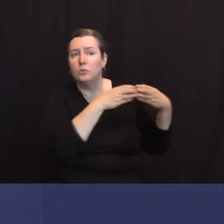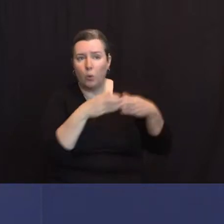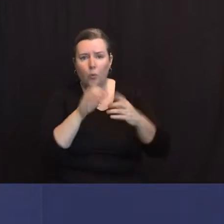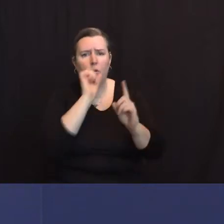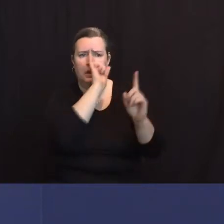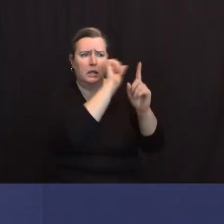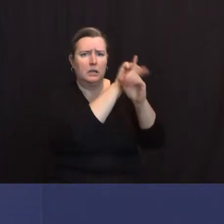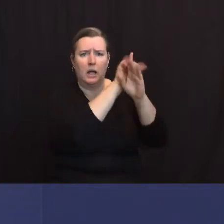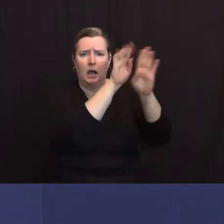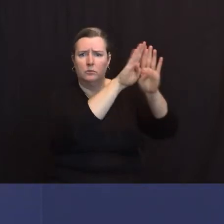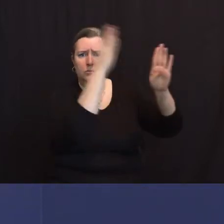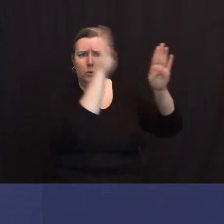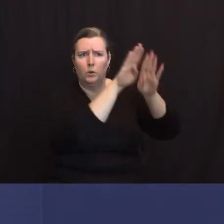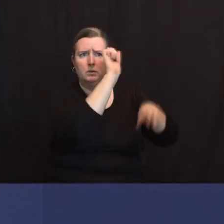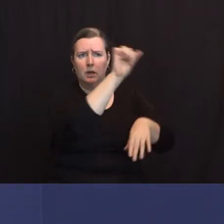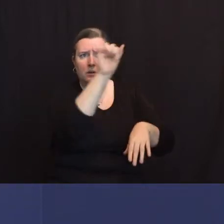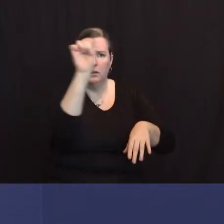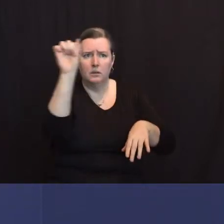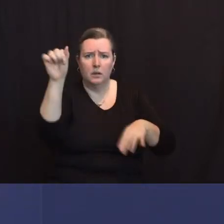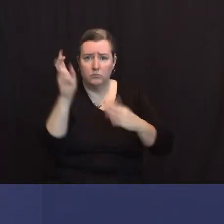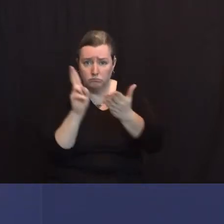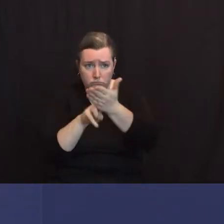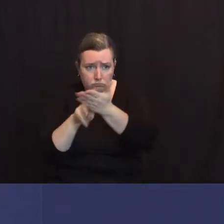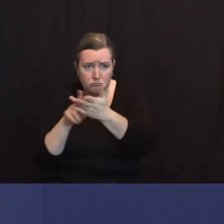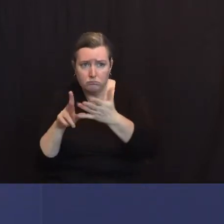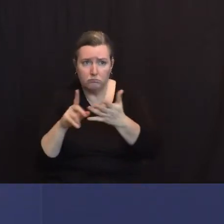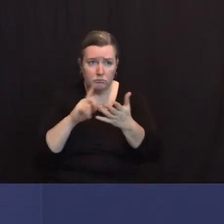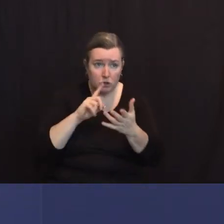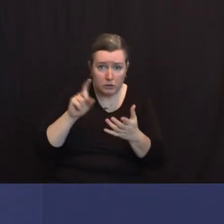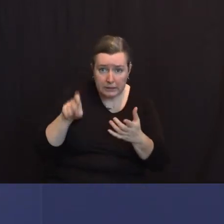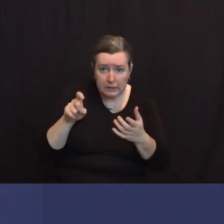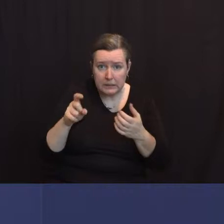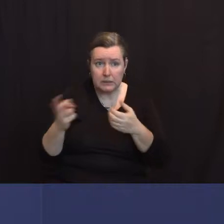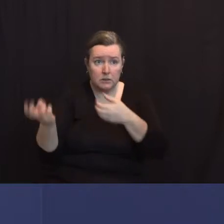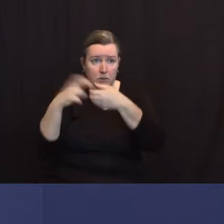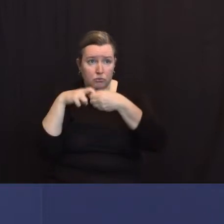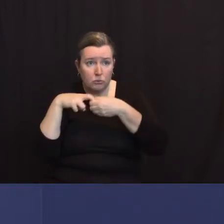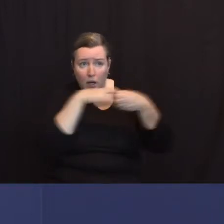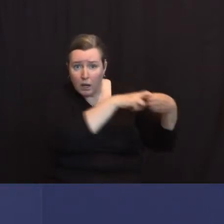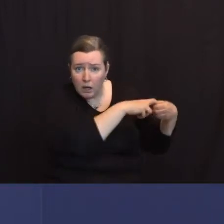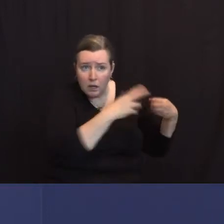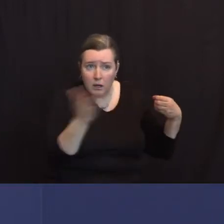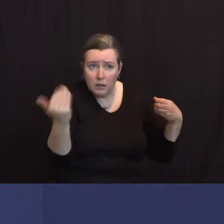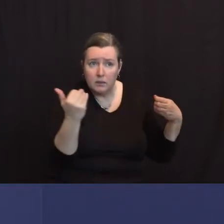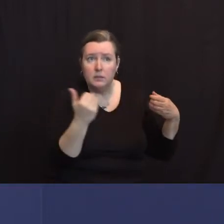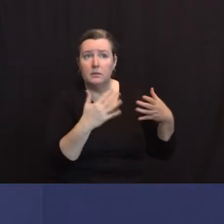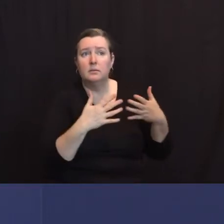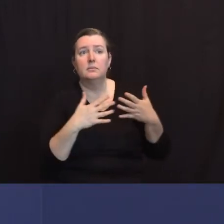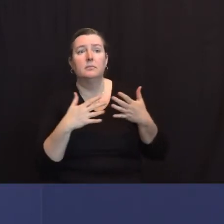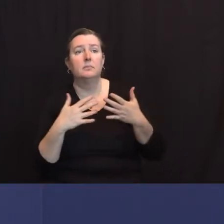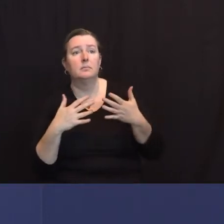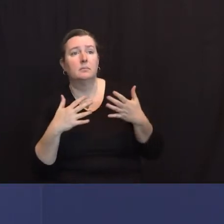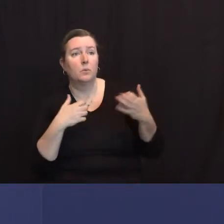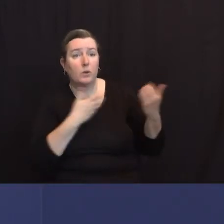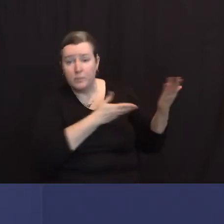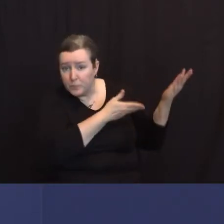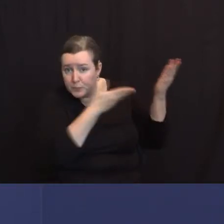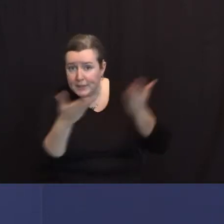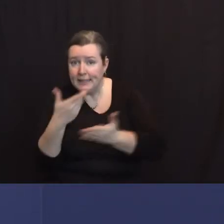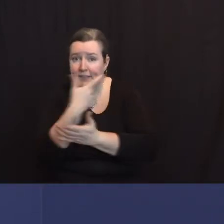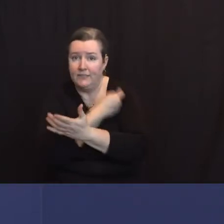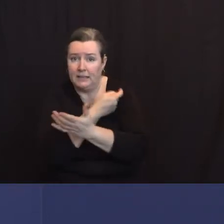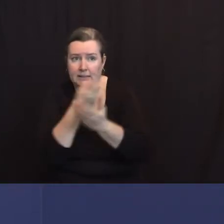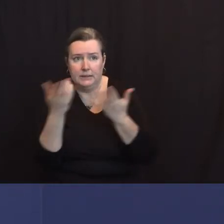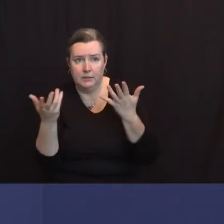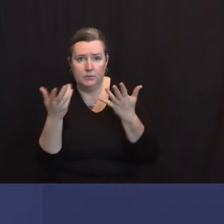registered, to find out if they need transportation, or if we need to bring the vaccine to them. Obviously, the